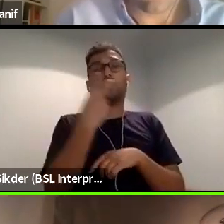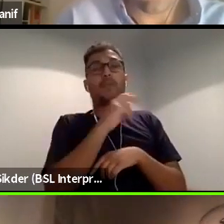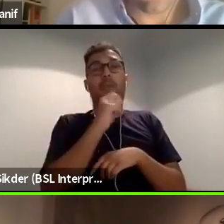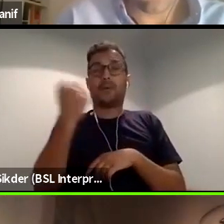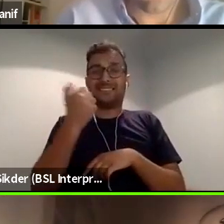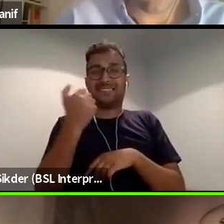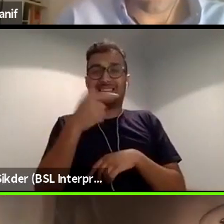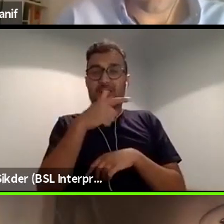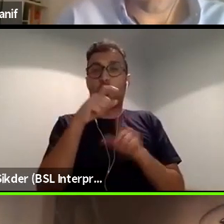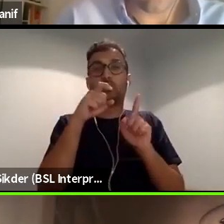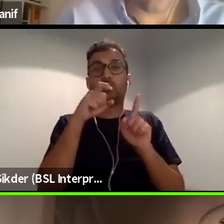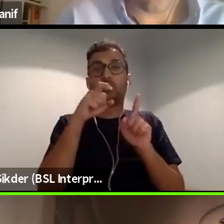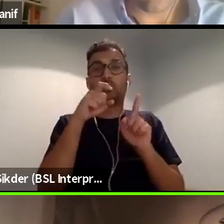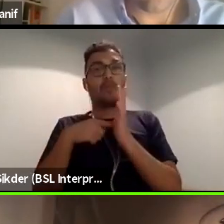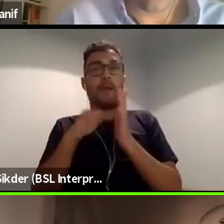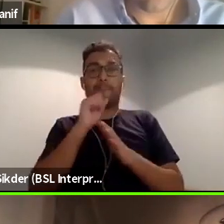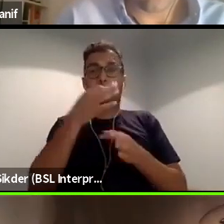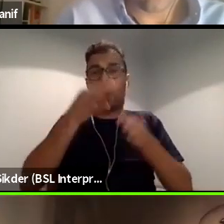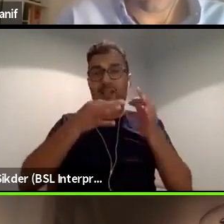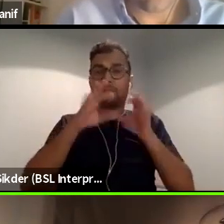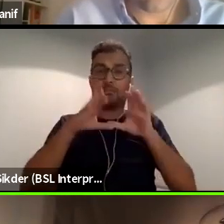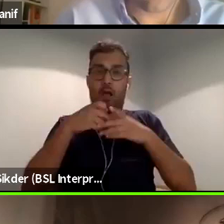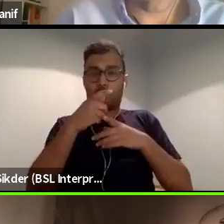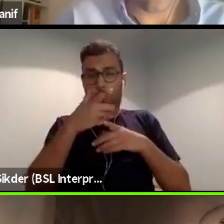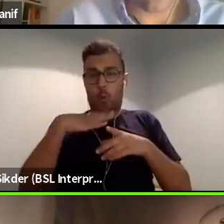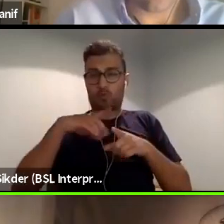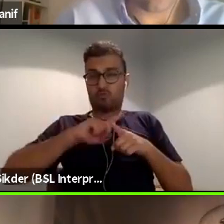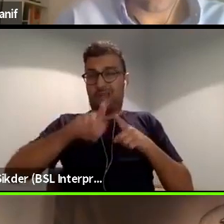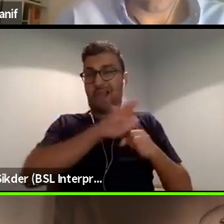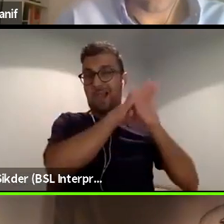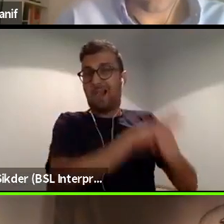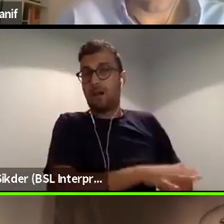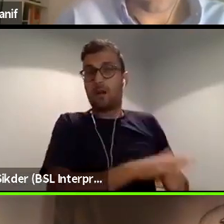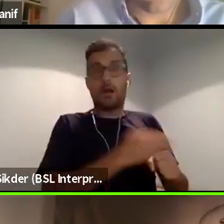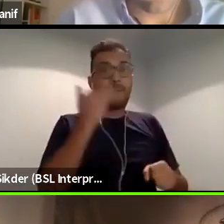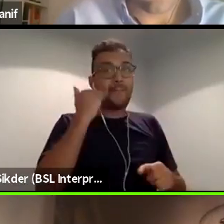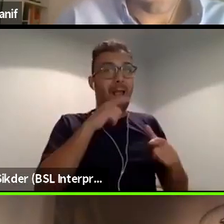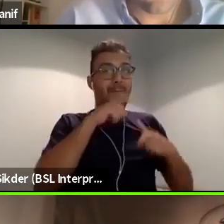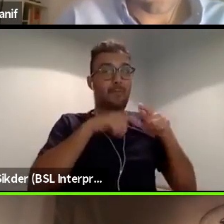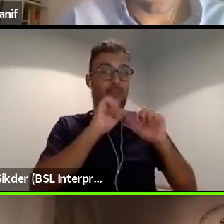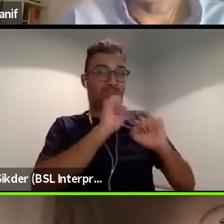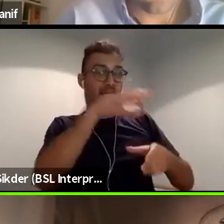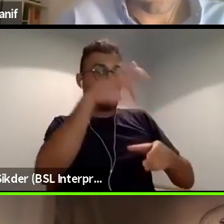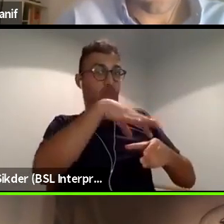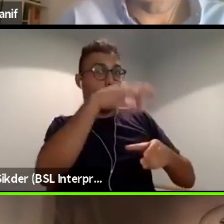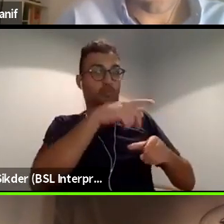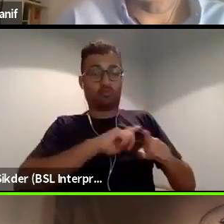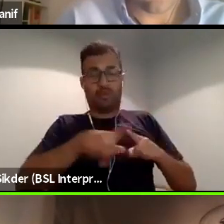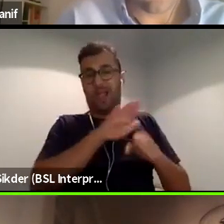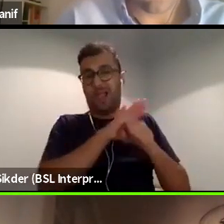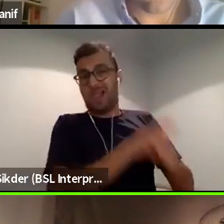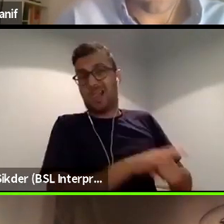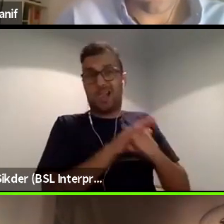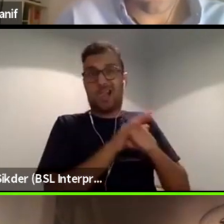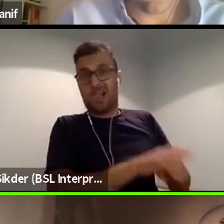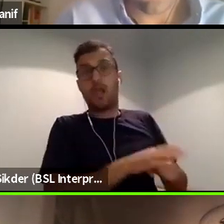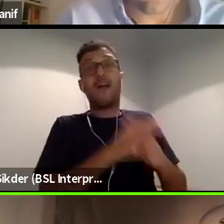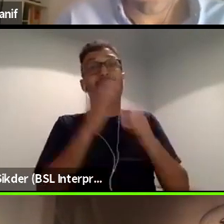to suppress the black vote, and went at it hammer and tongs, and they have never been held to